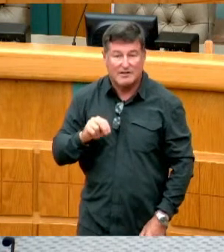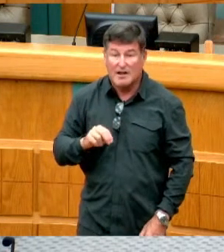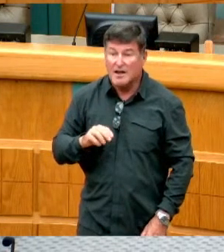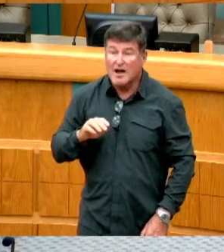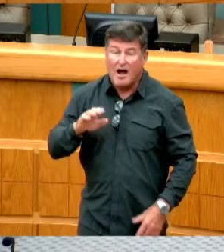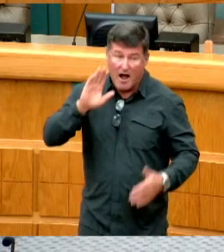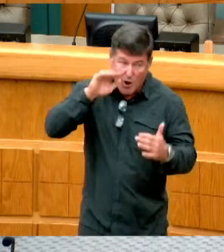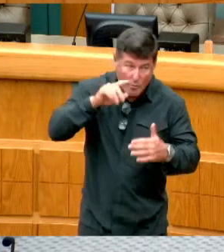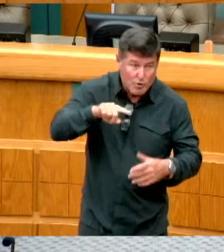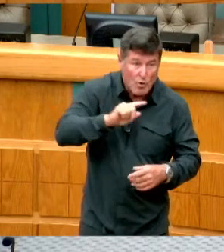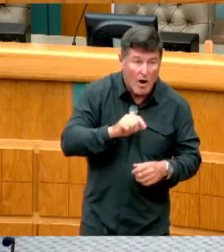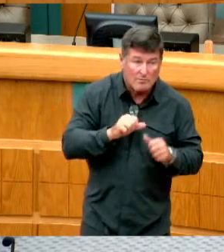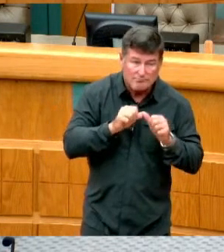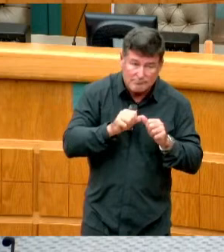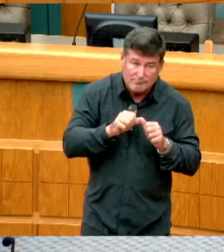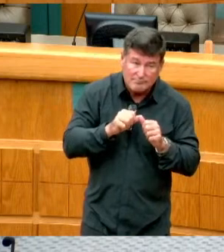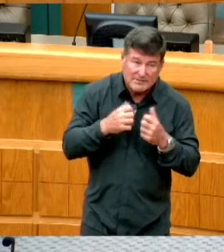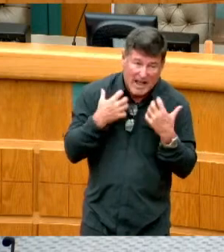Thank you.